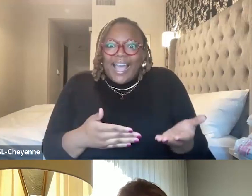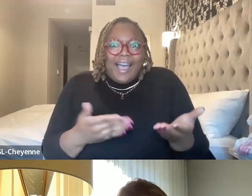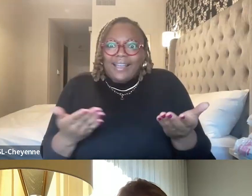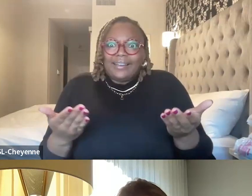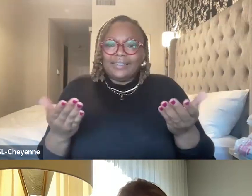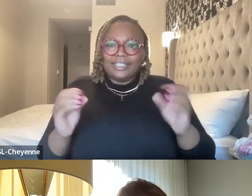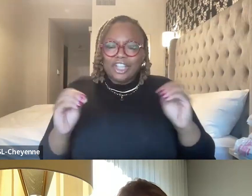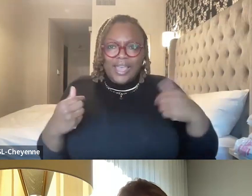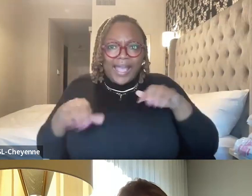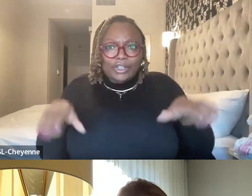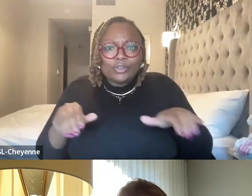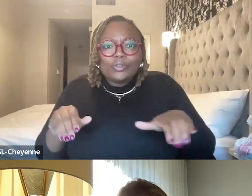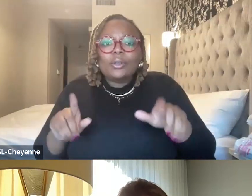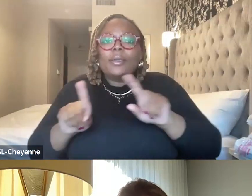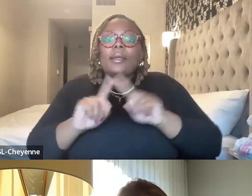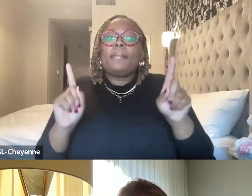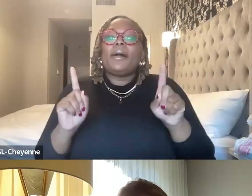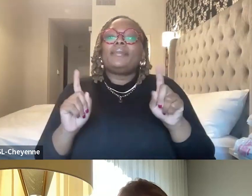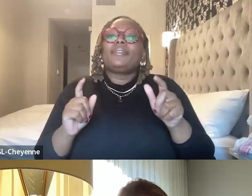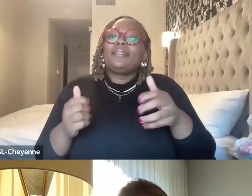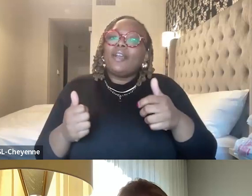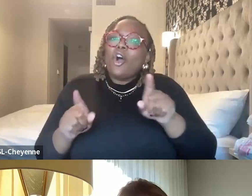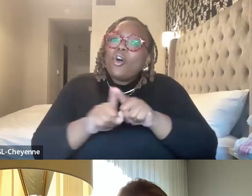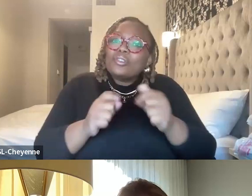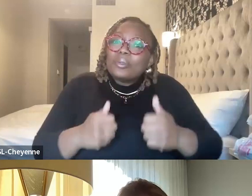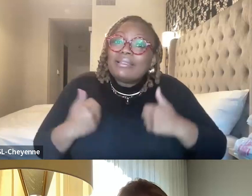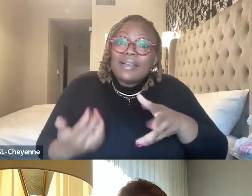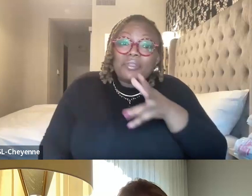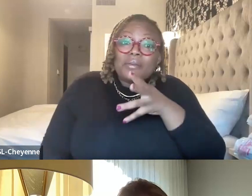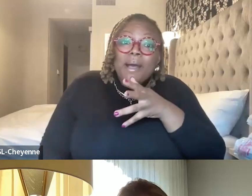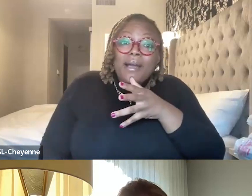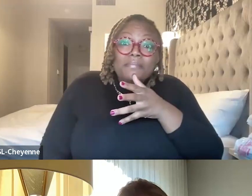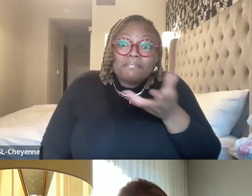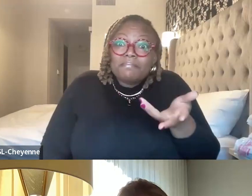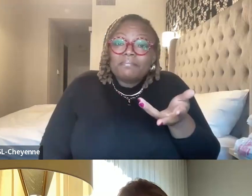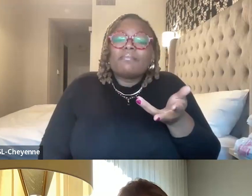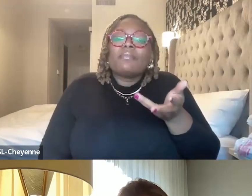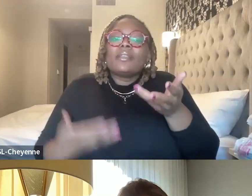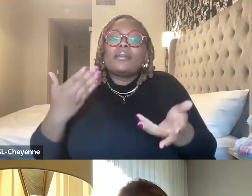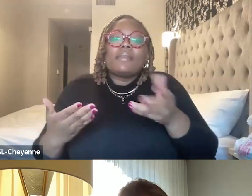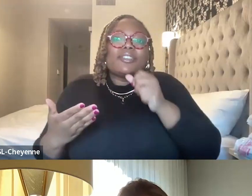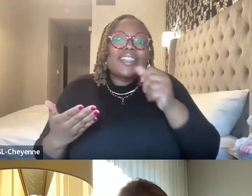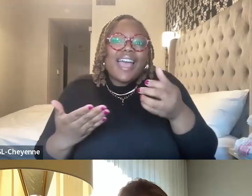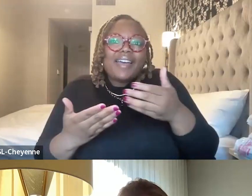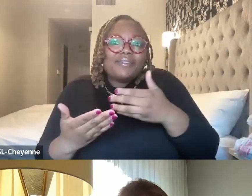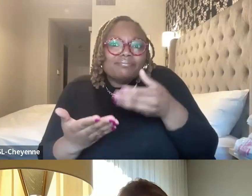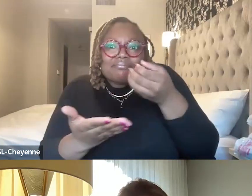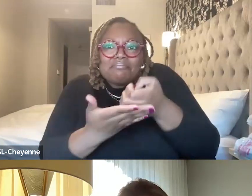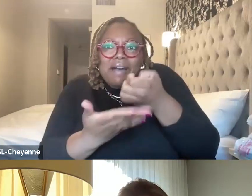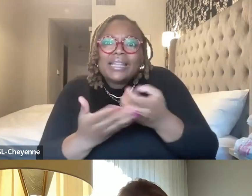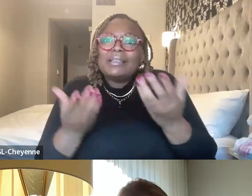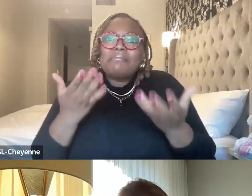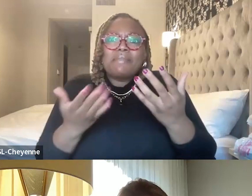with the life of the mom. So maybe she doesn't have economical situation that allows her